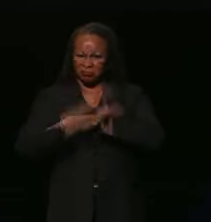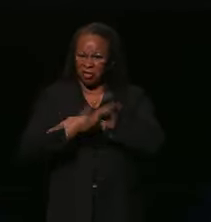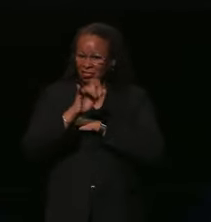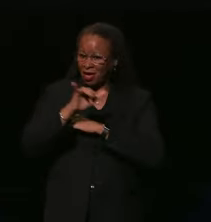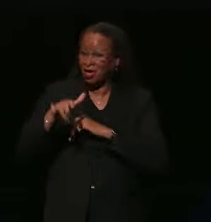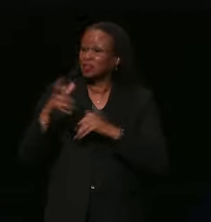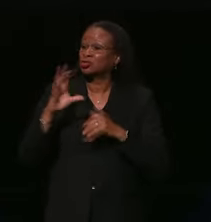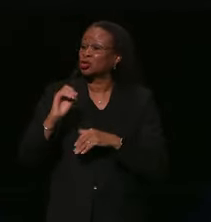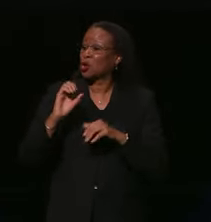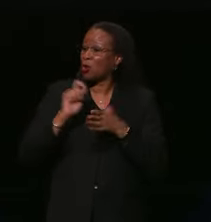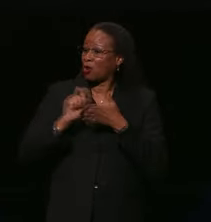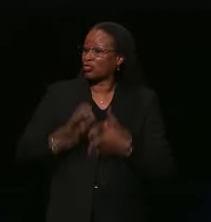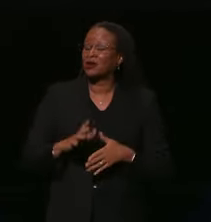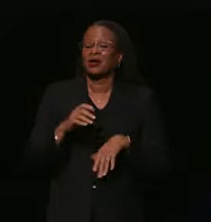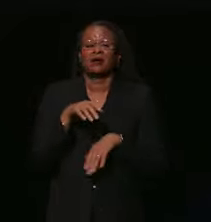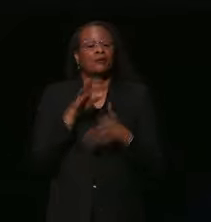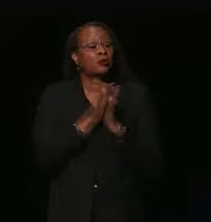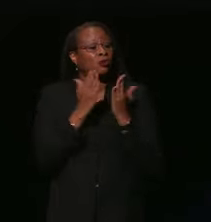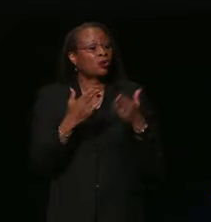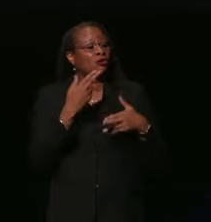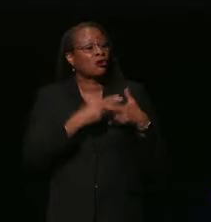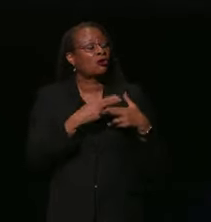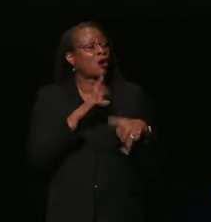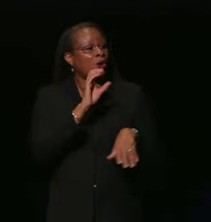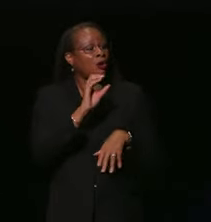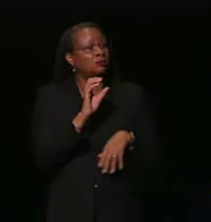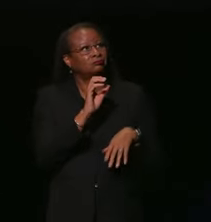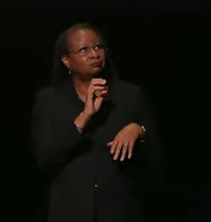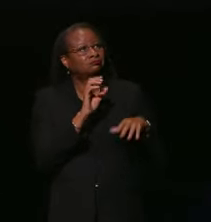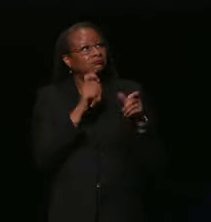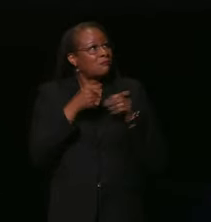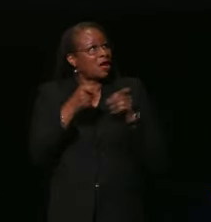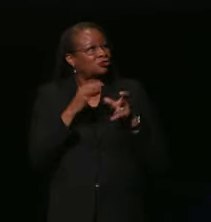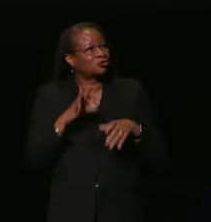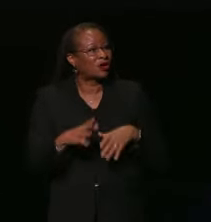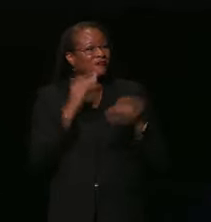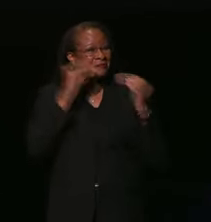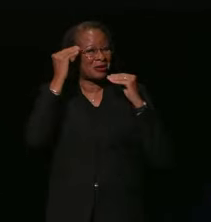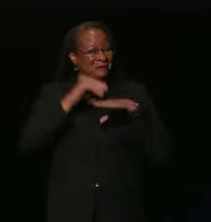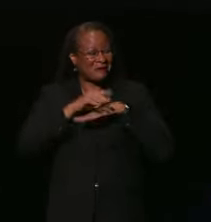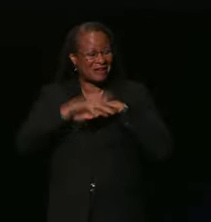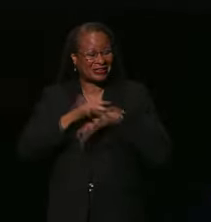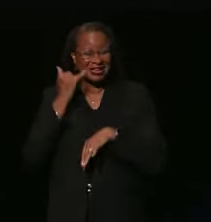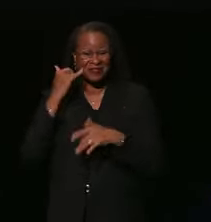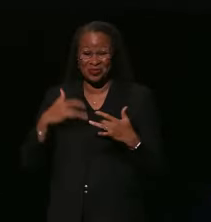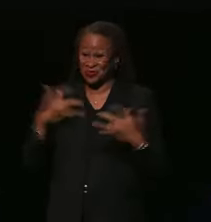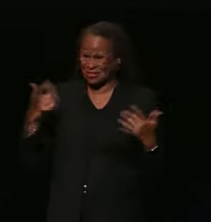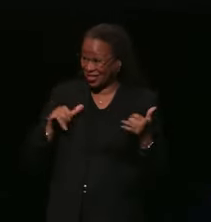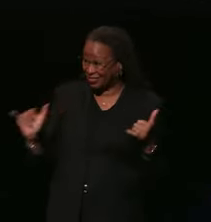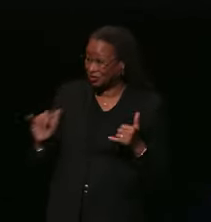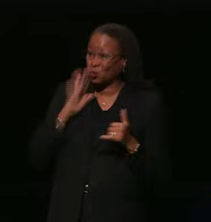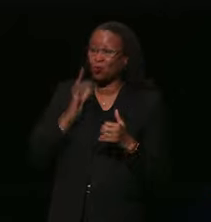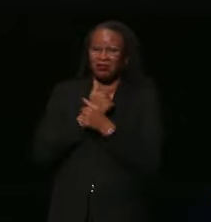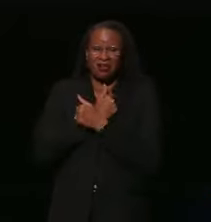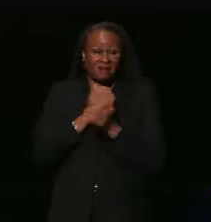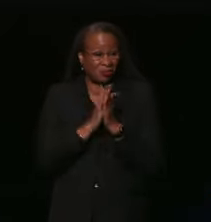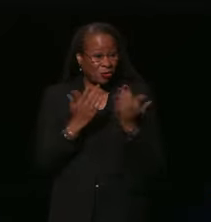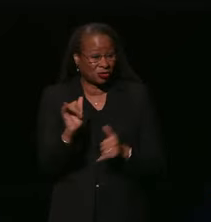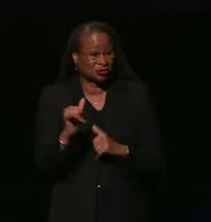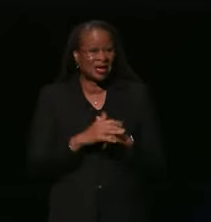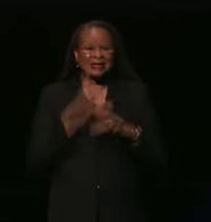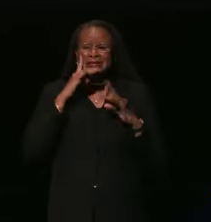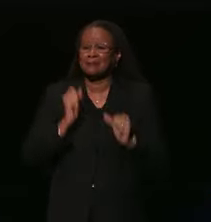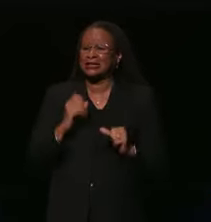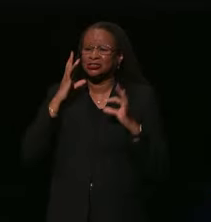co-author of the book Masters of Makeup Effects. If you like events like this, you will love that book. He is simply amazing and devoted.